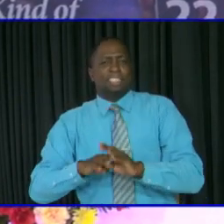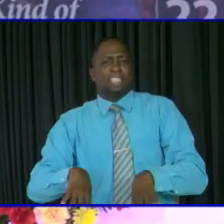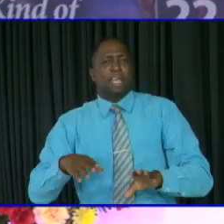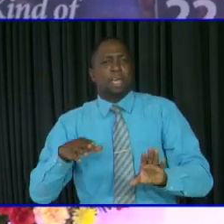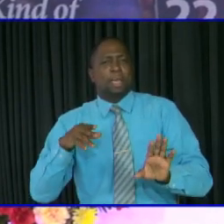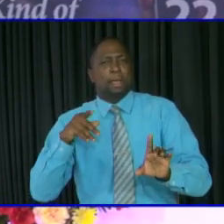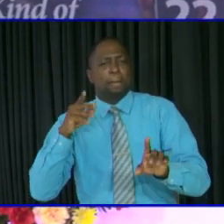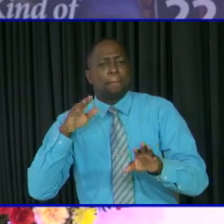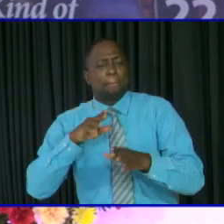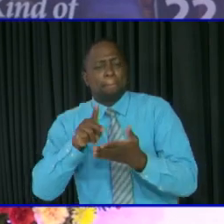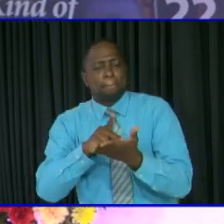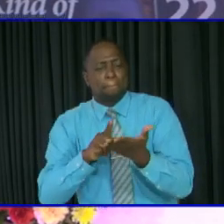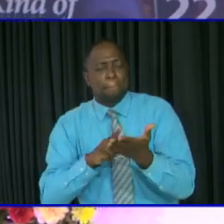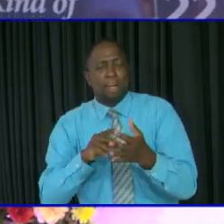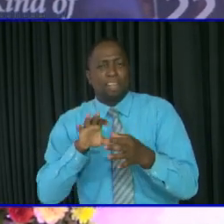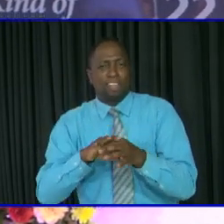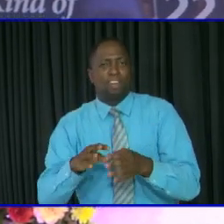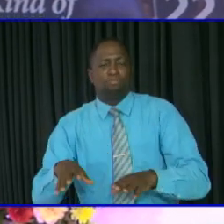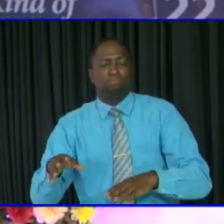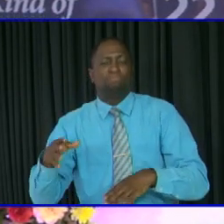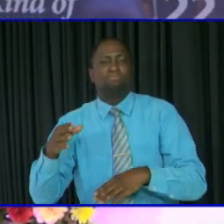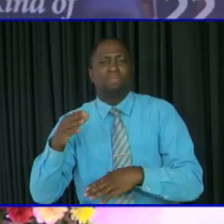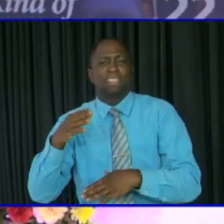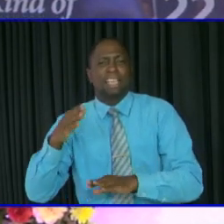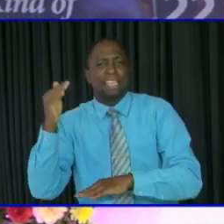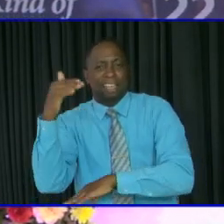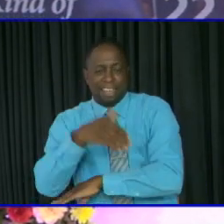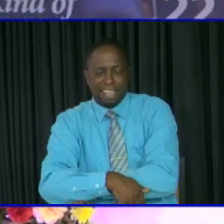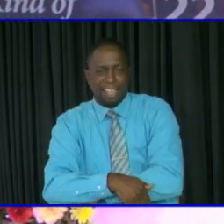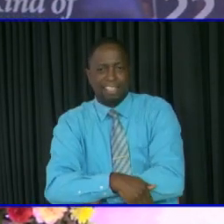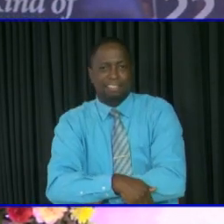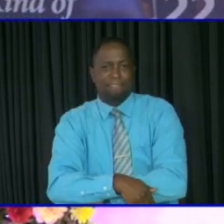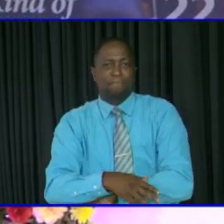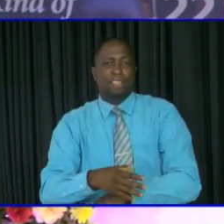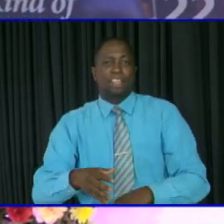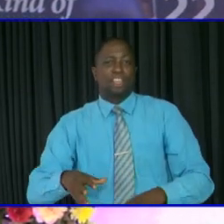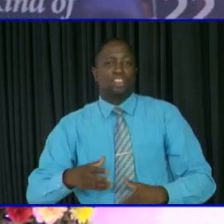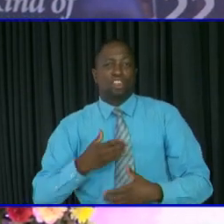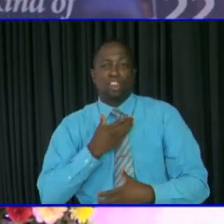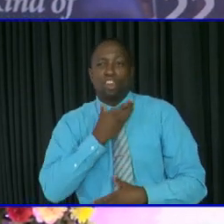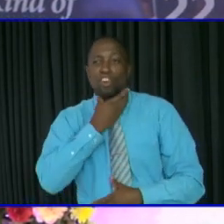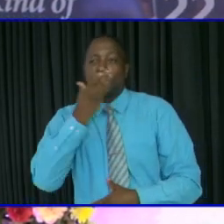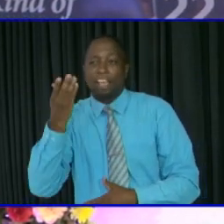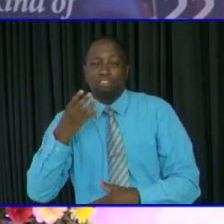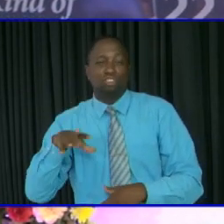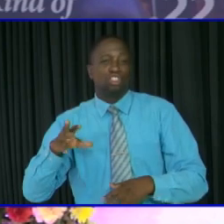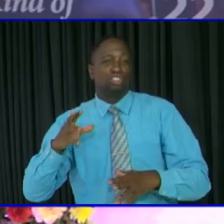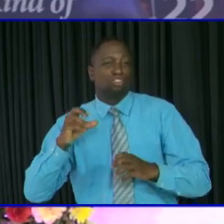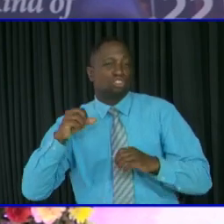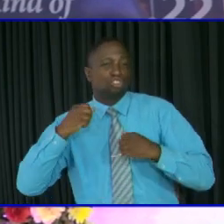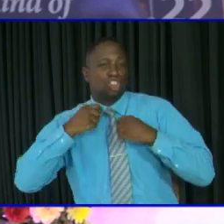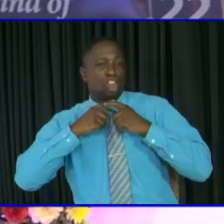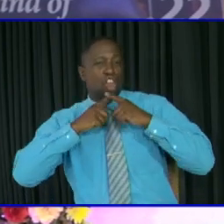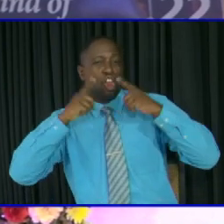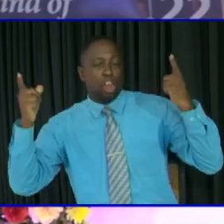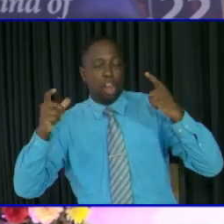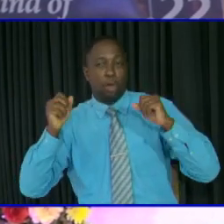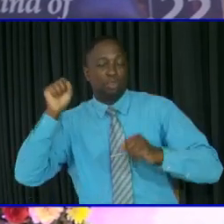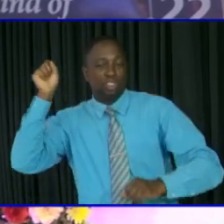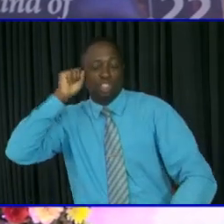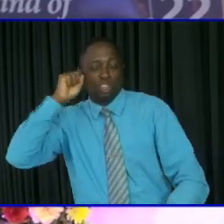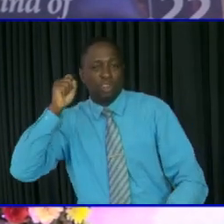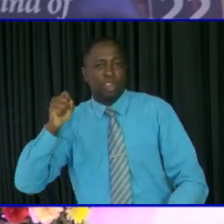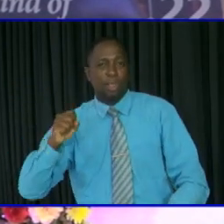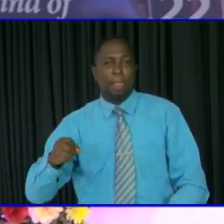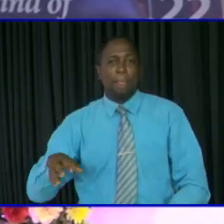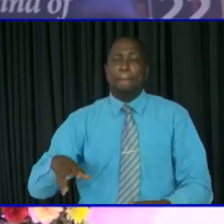at midnight that the cry is made, "Behold, the bridegroom cometh. Go ye out to meet